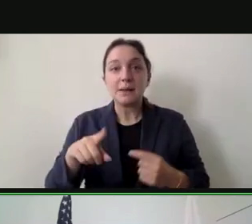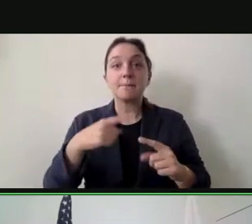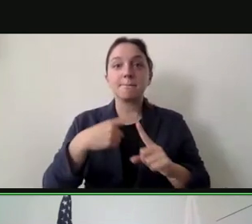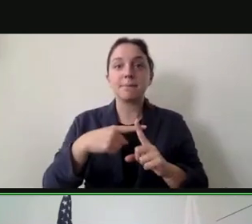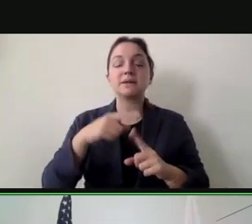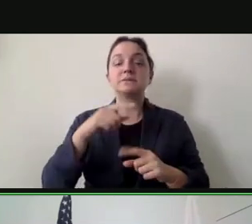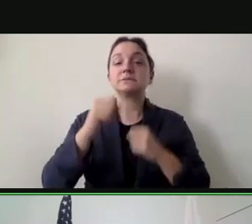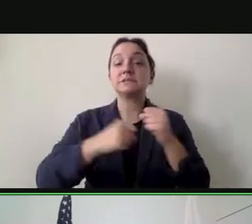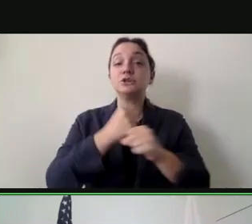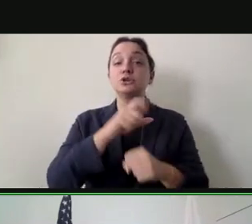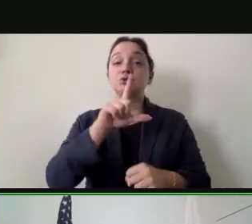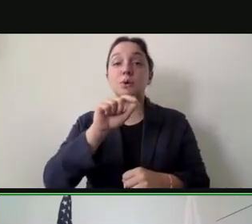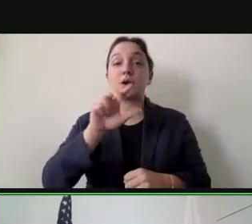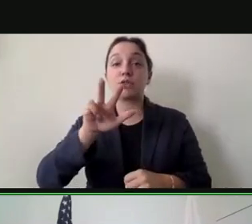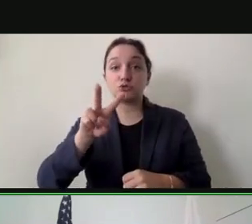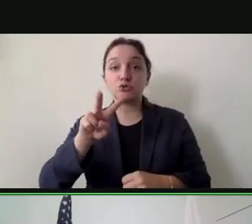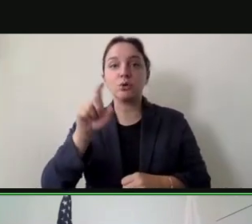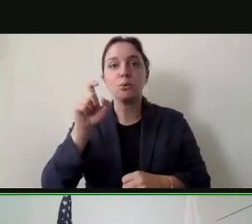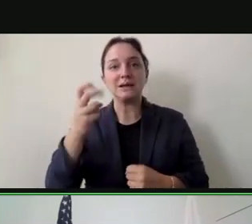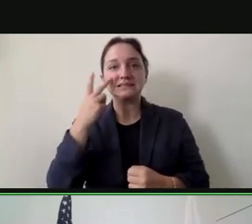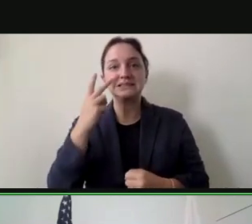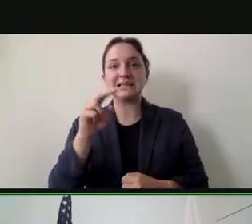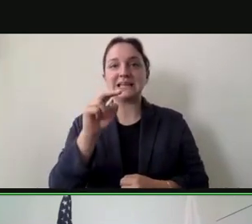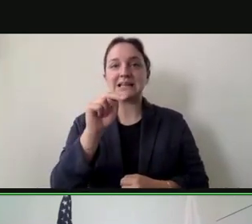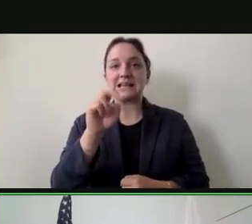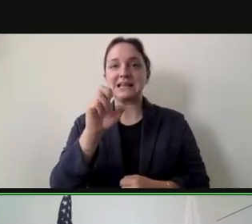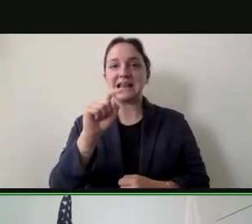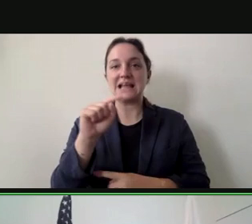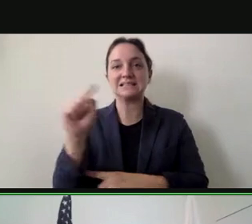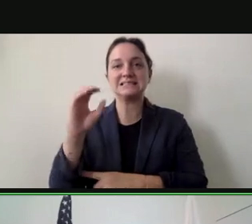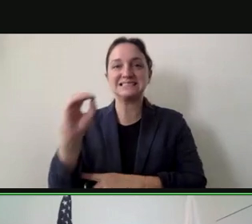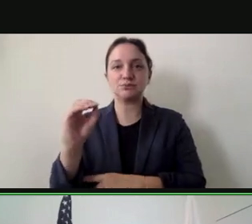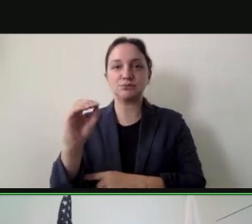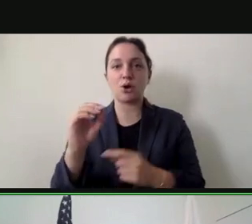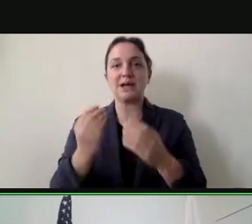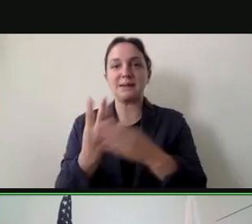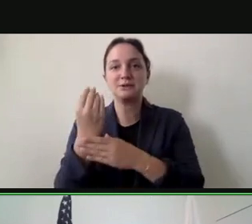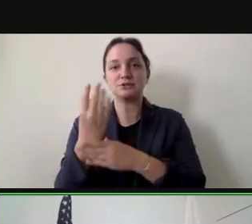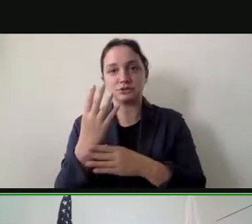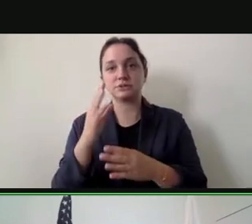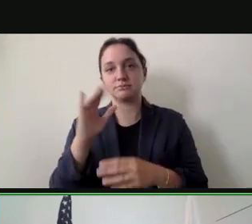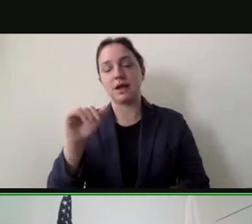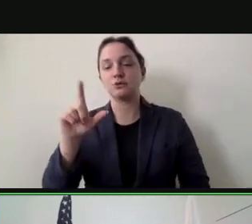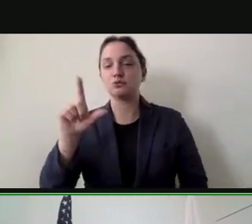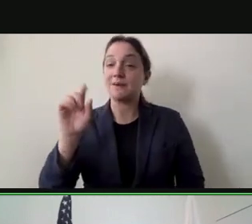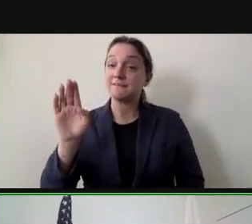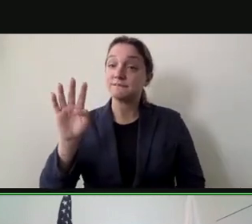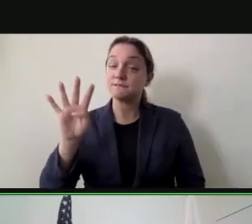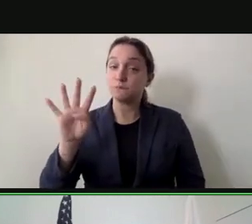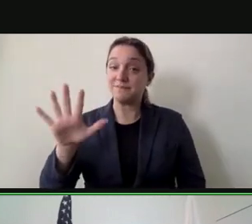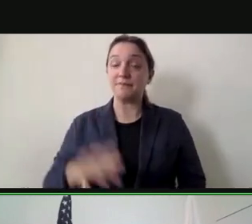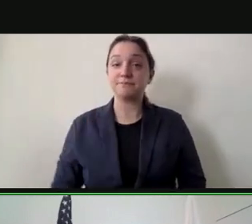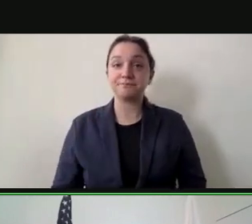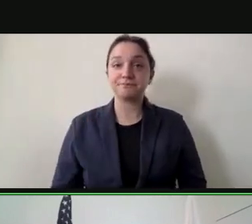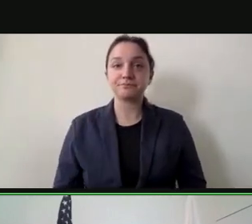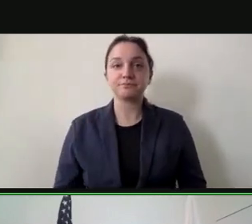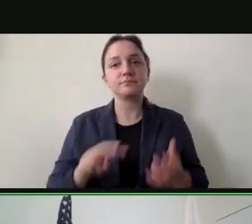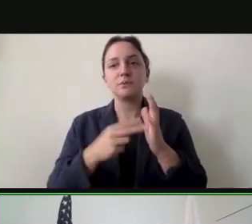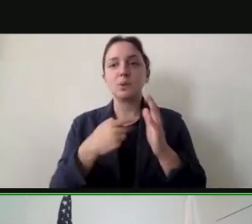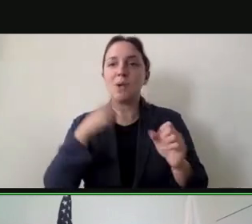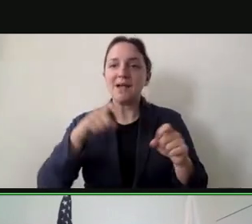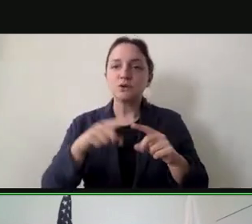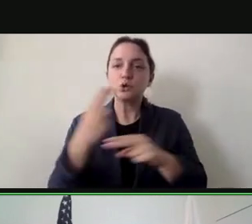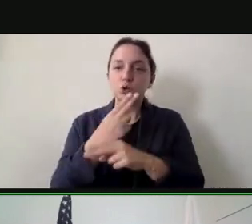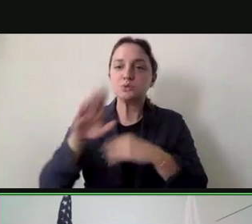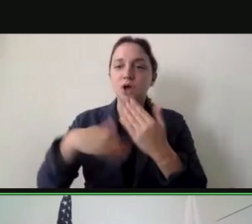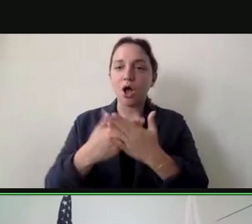that we do as the nation's largest buyer of goods and services, to make sure that we're using the federal